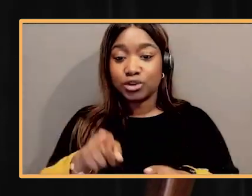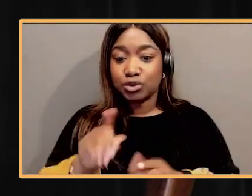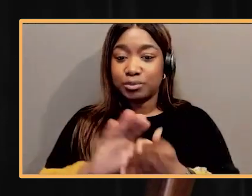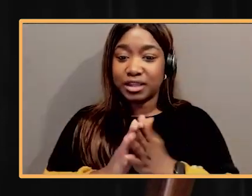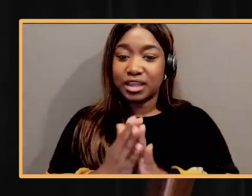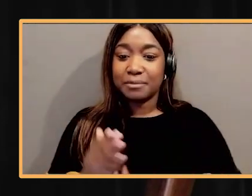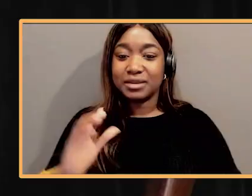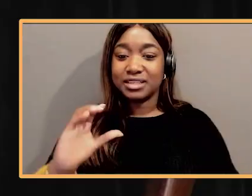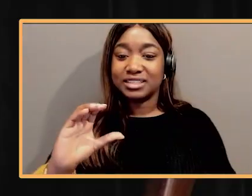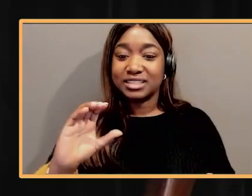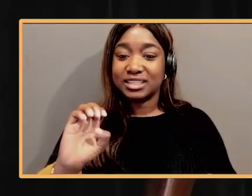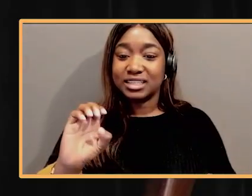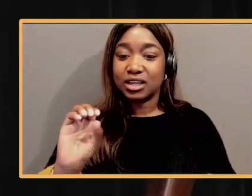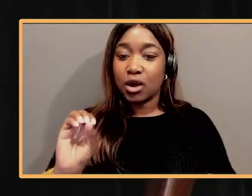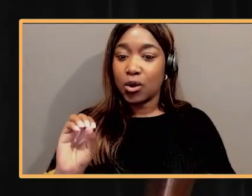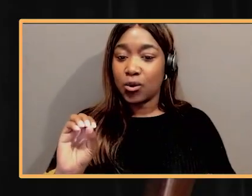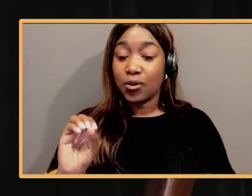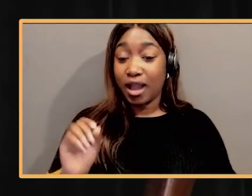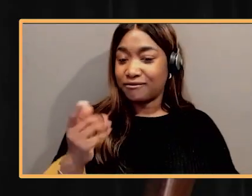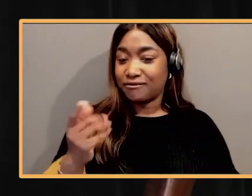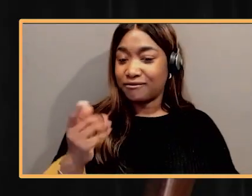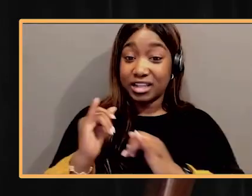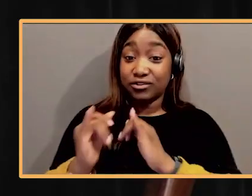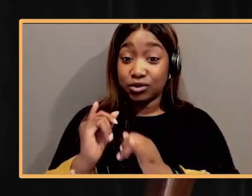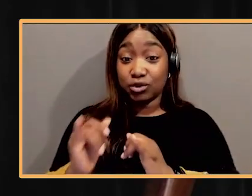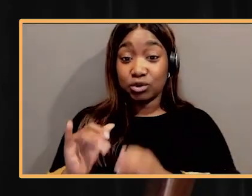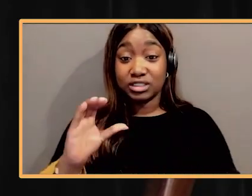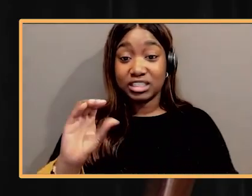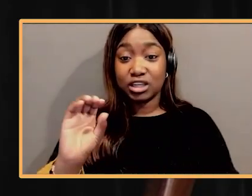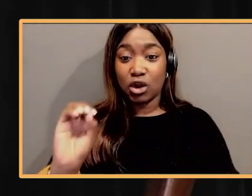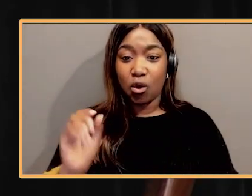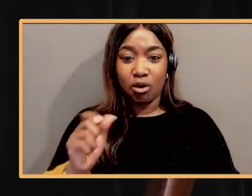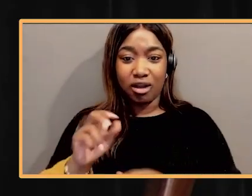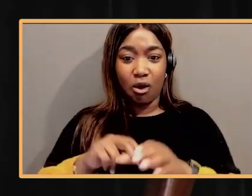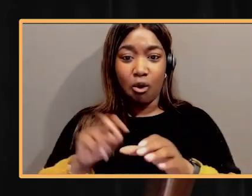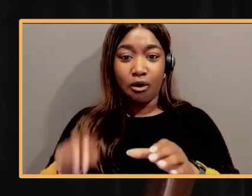I mean, I have interviewed CEOs who have gotten off the private jet